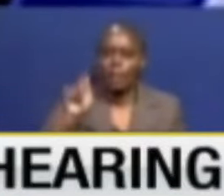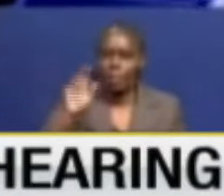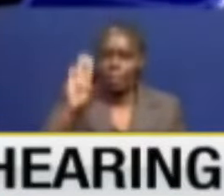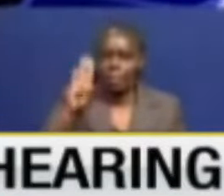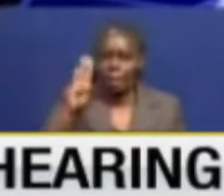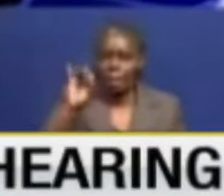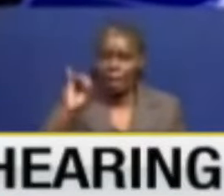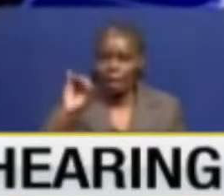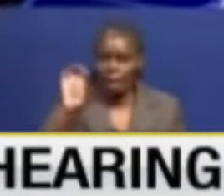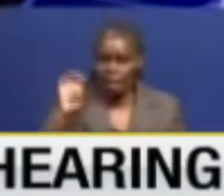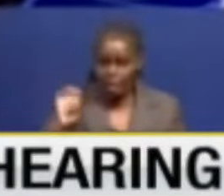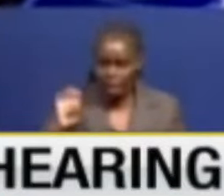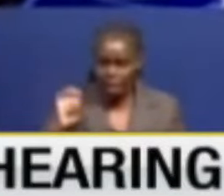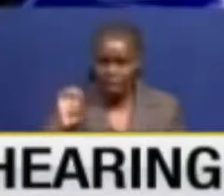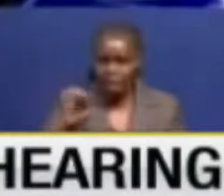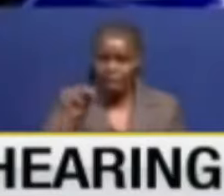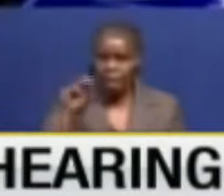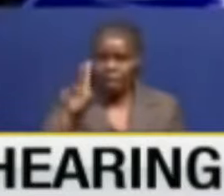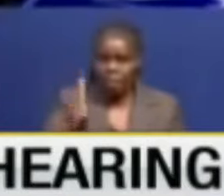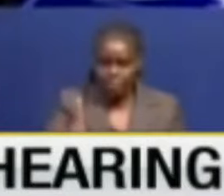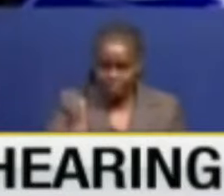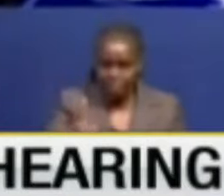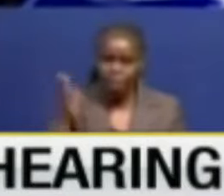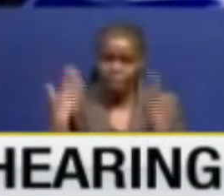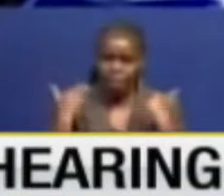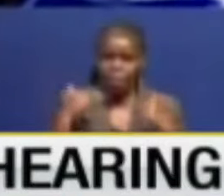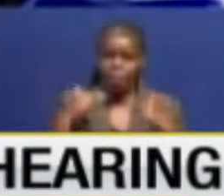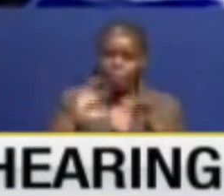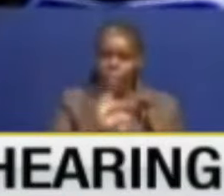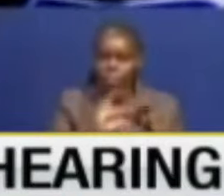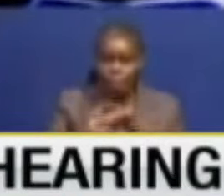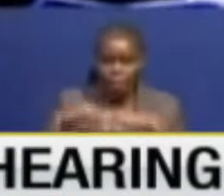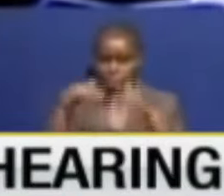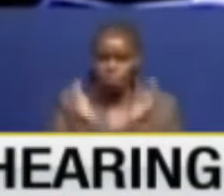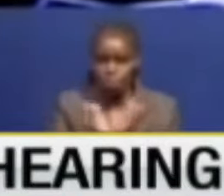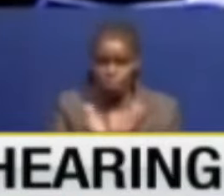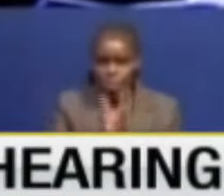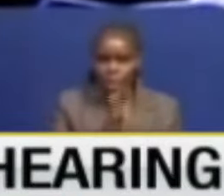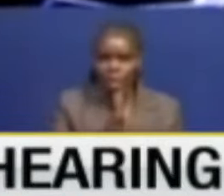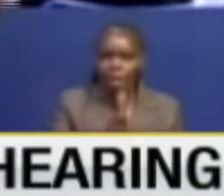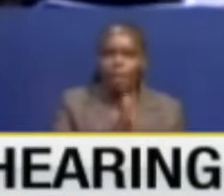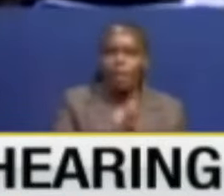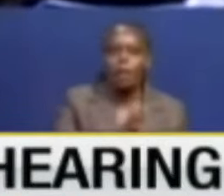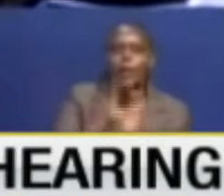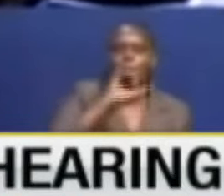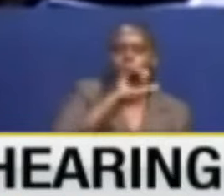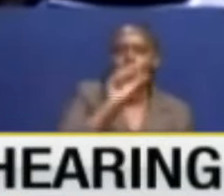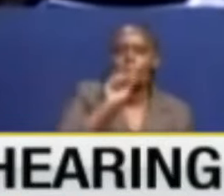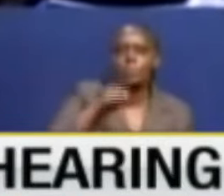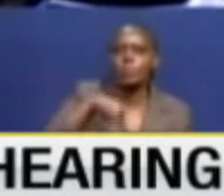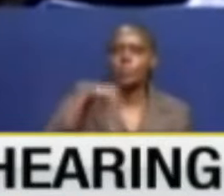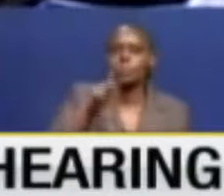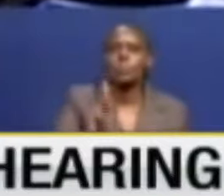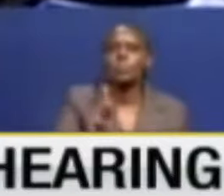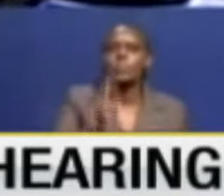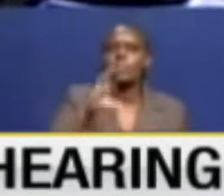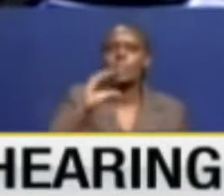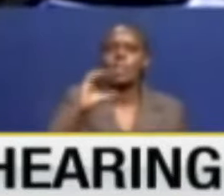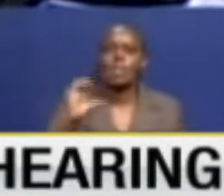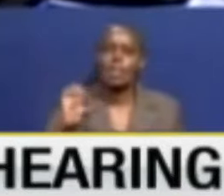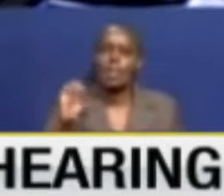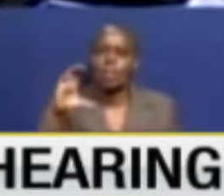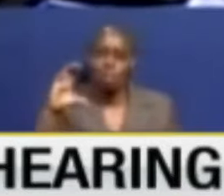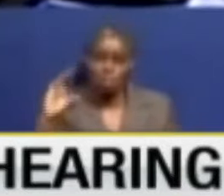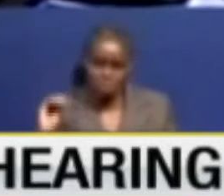Mbae, Managing Director of Meru Microfinance Corporation, and Joseph Kithure Mberia, CEO